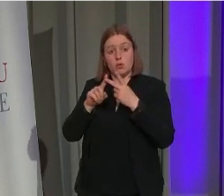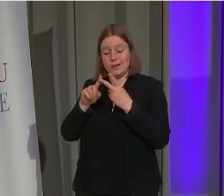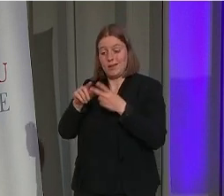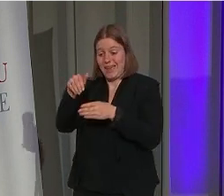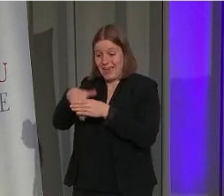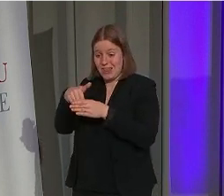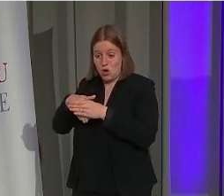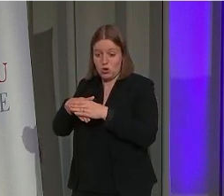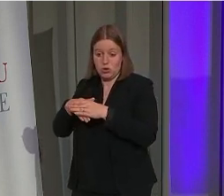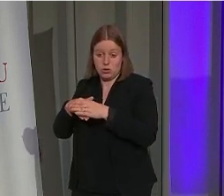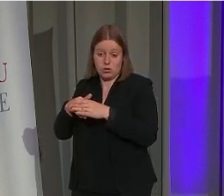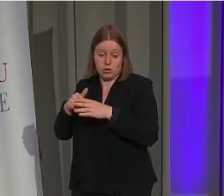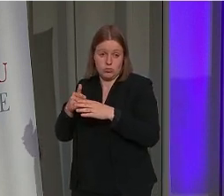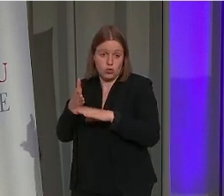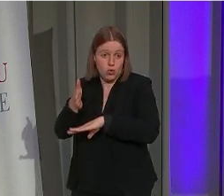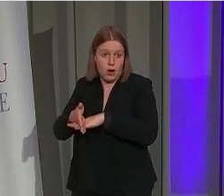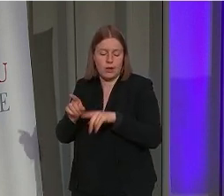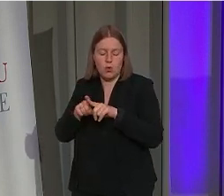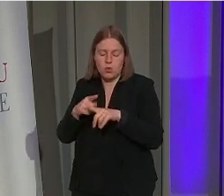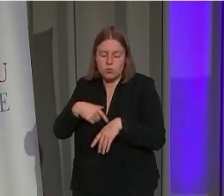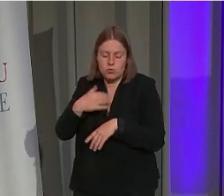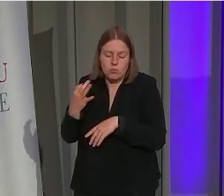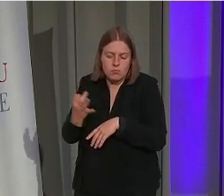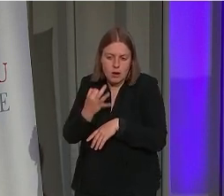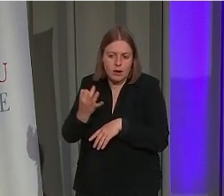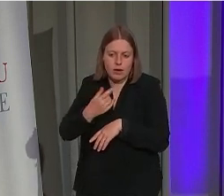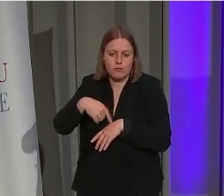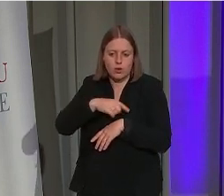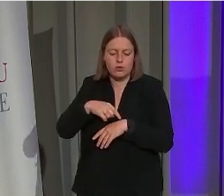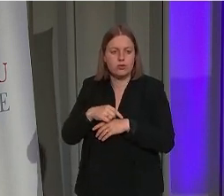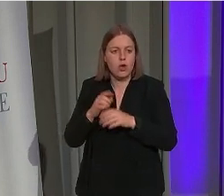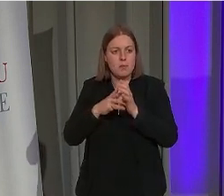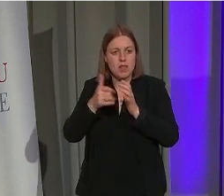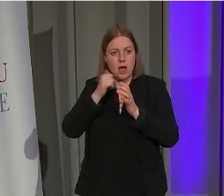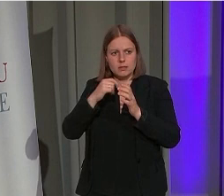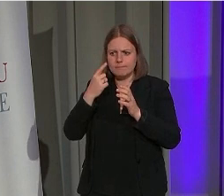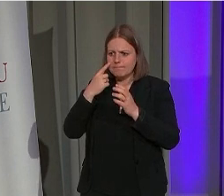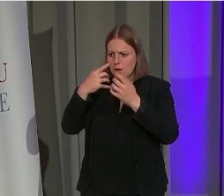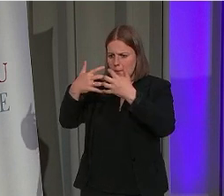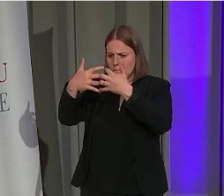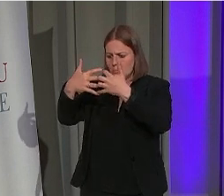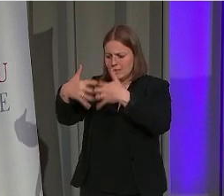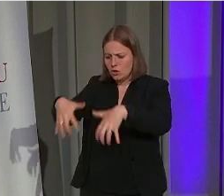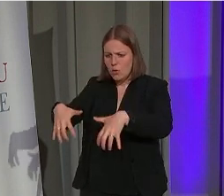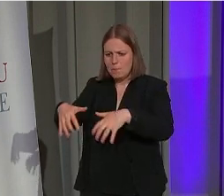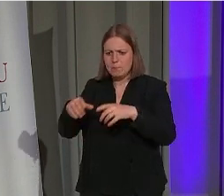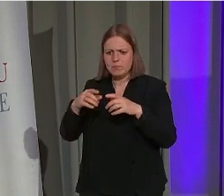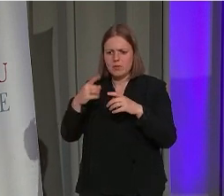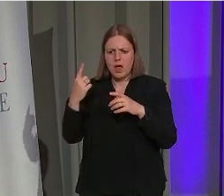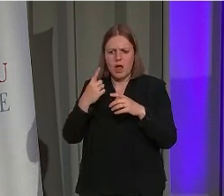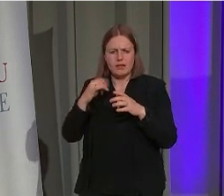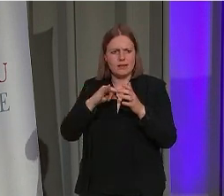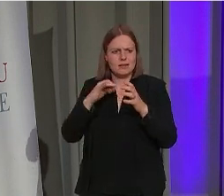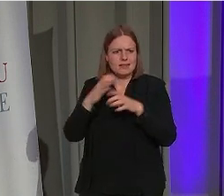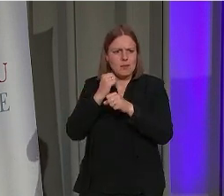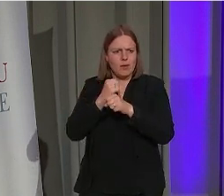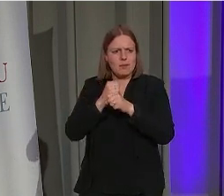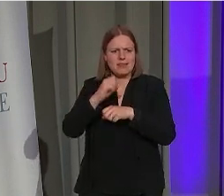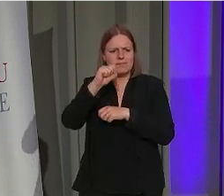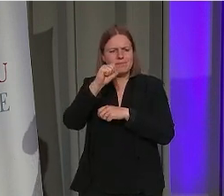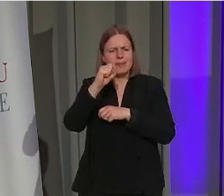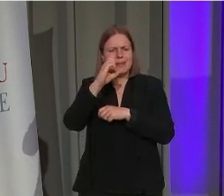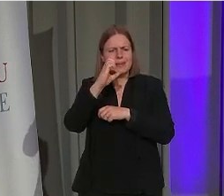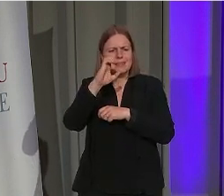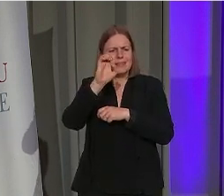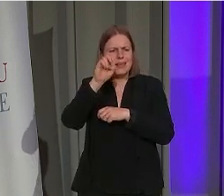Then the accessibility as to content, that is also very important, because when you design a